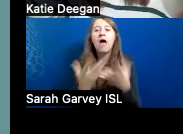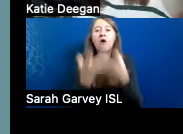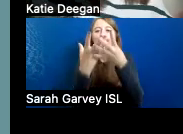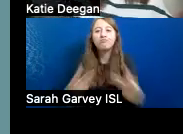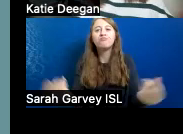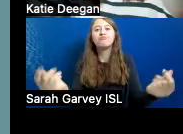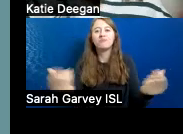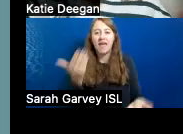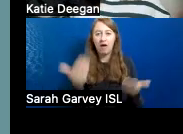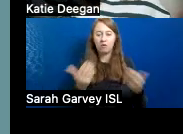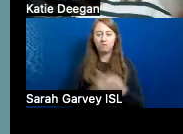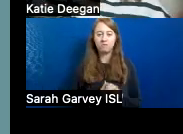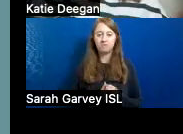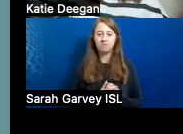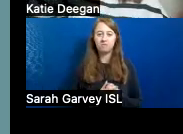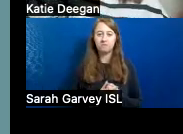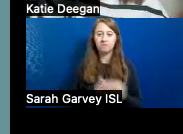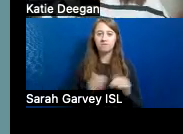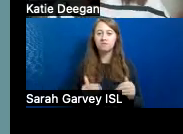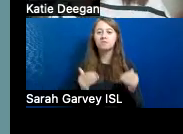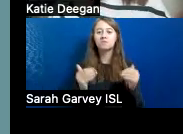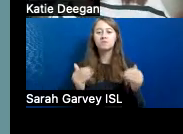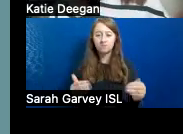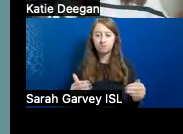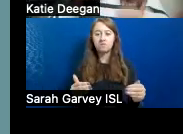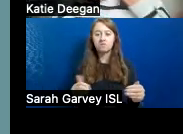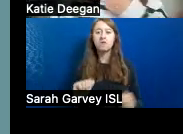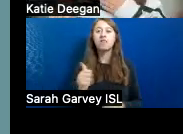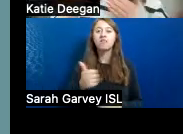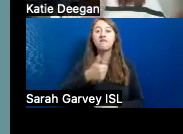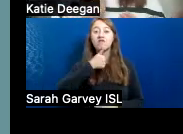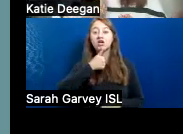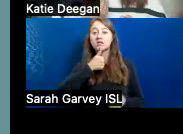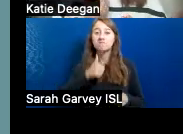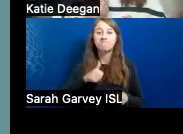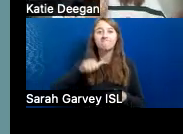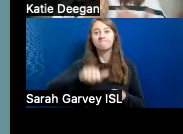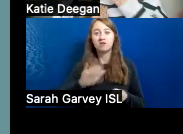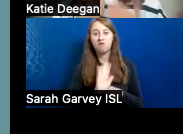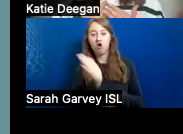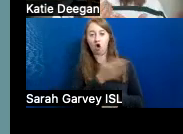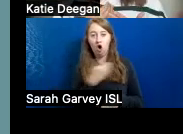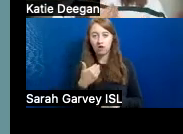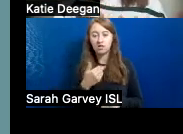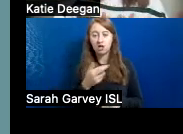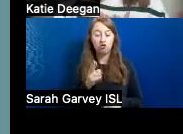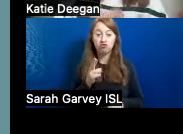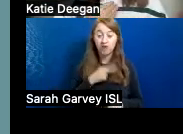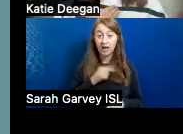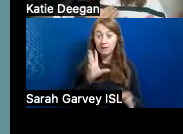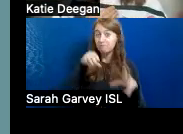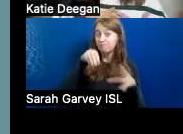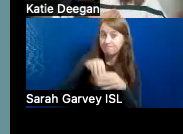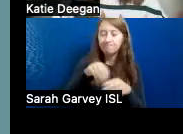So moving on. So the first step for us was actually taking a step back from the training of the Traveller and